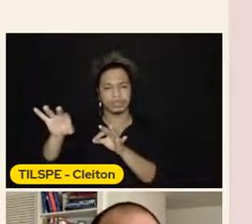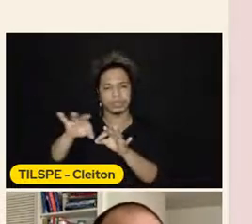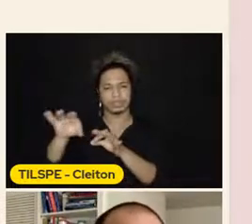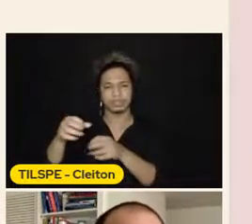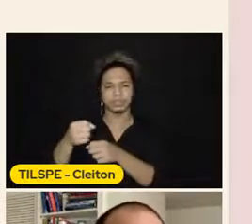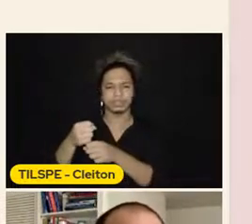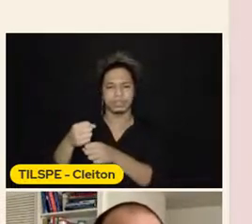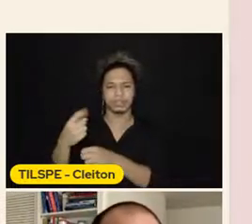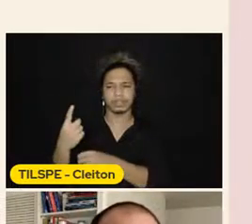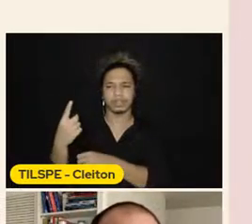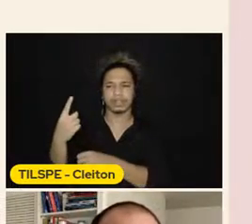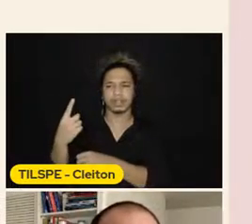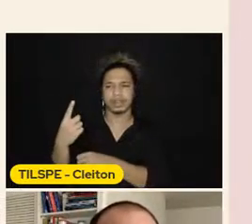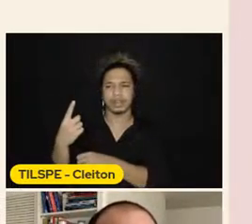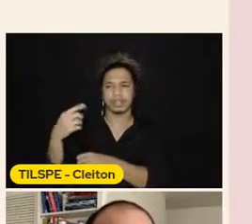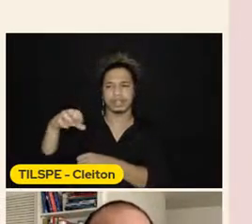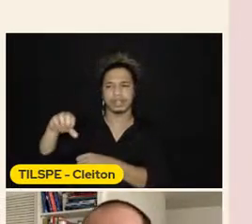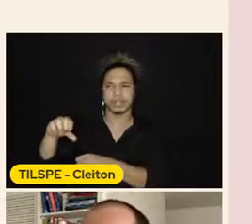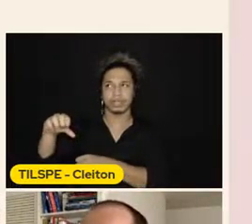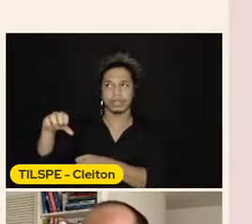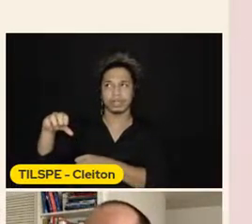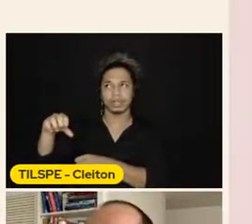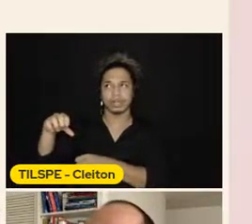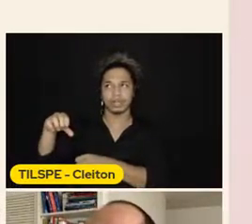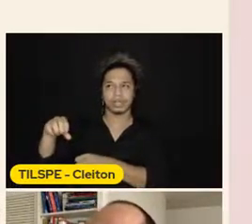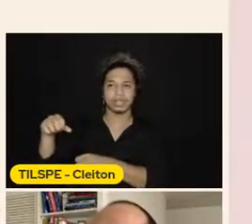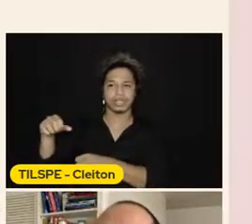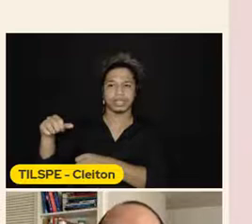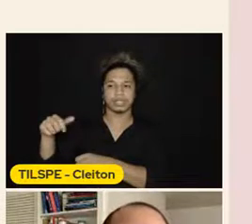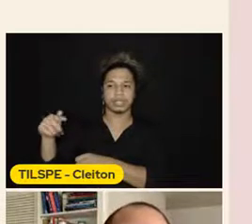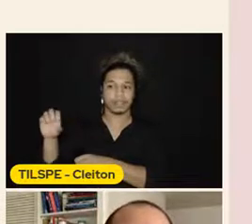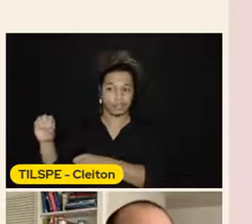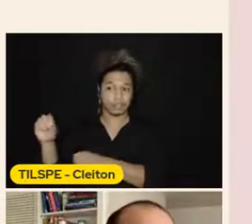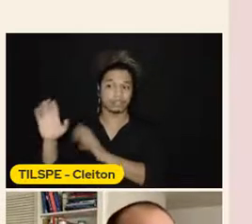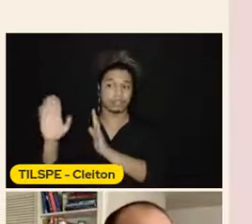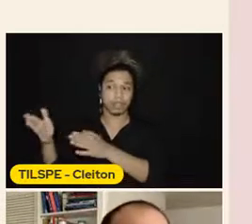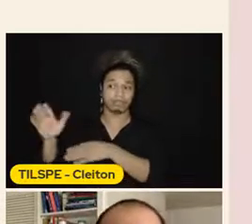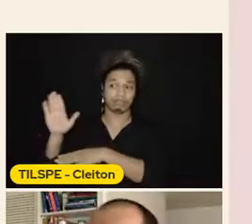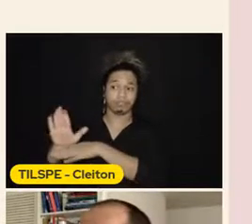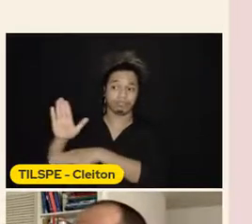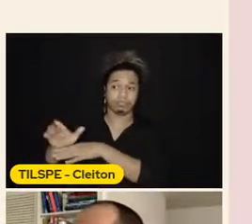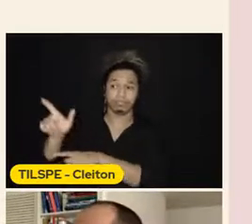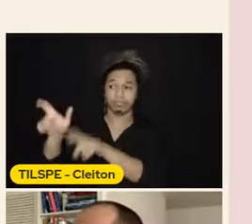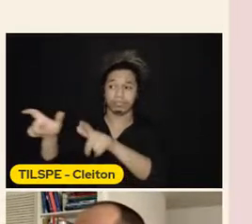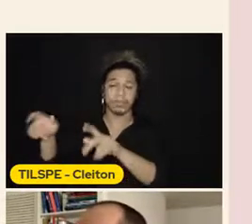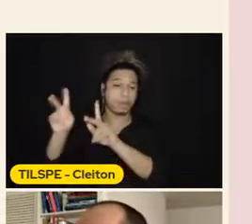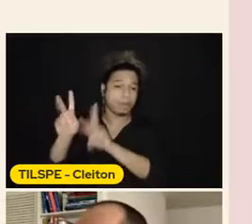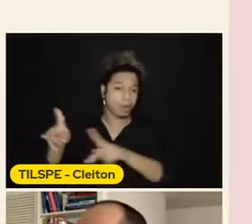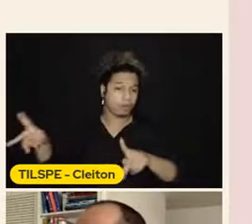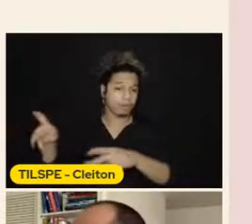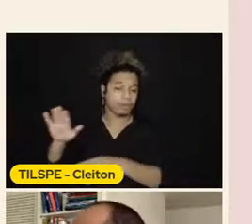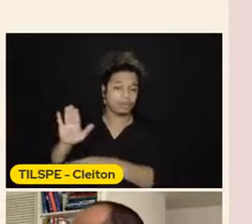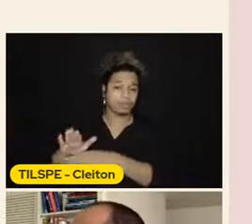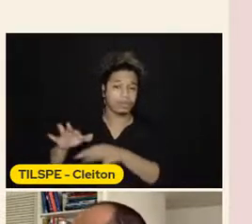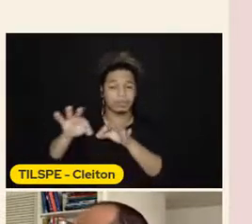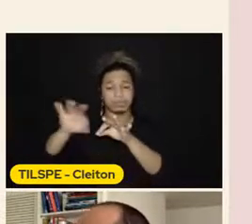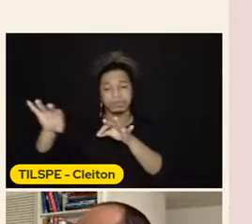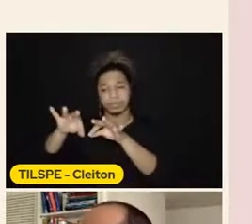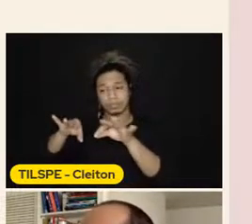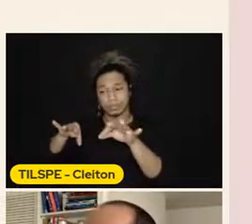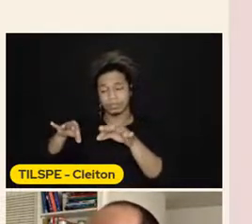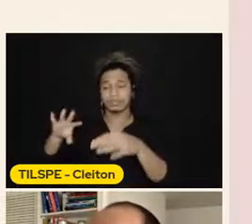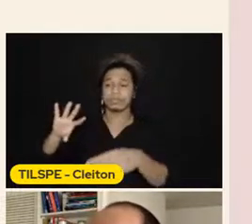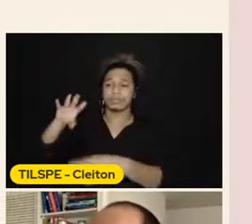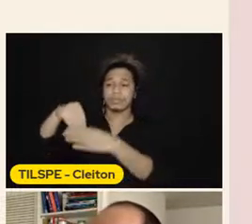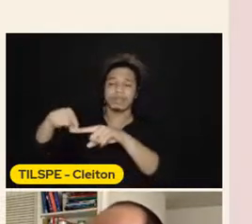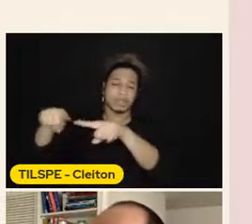has inspired several mathematics teachers to teach measures in their classroom.